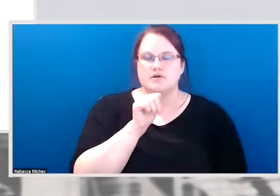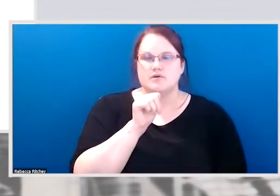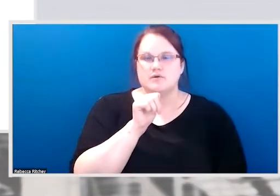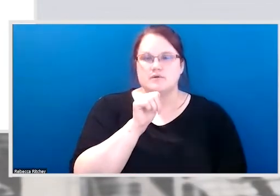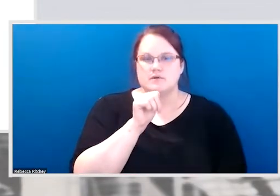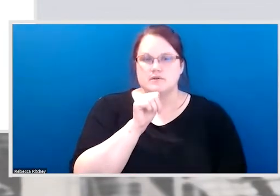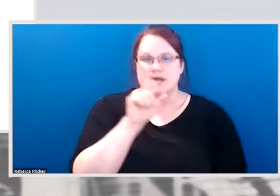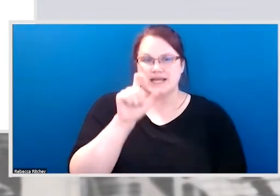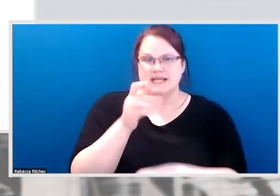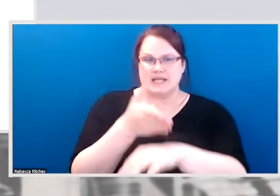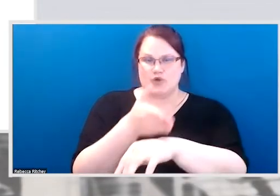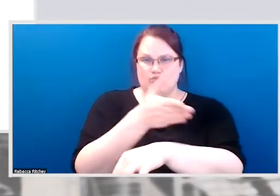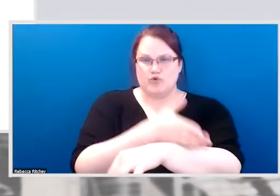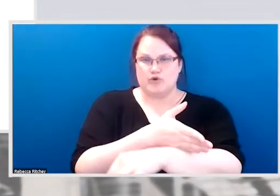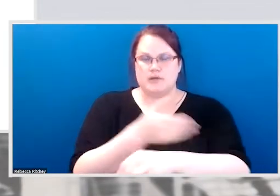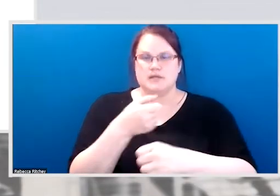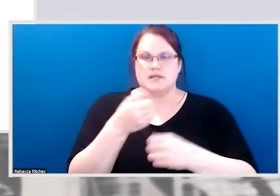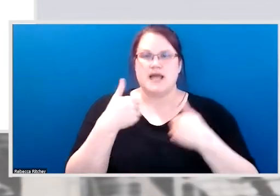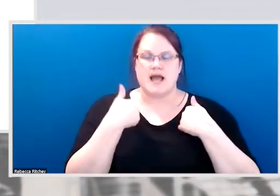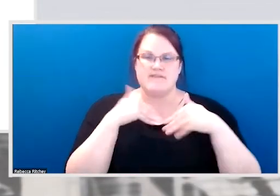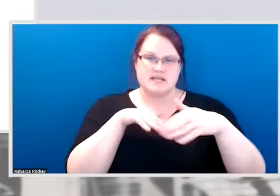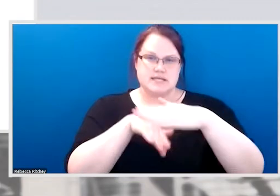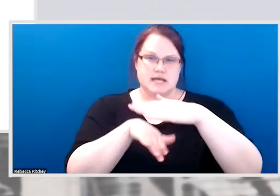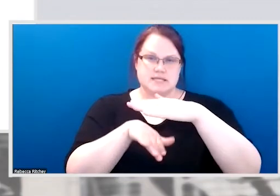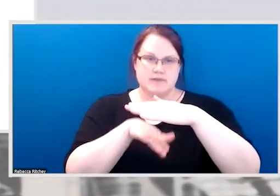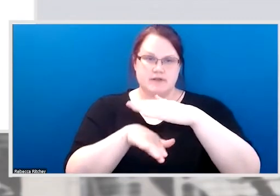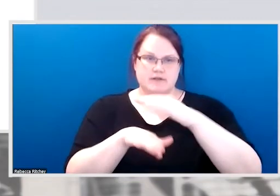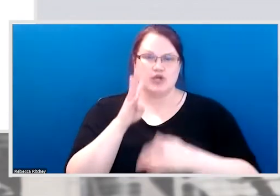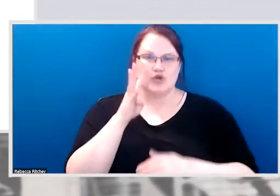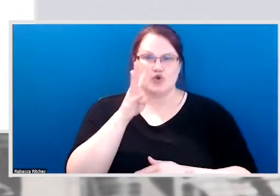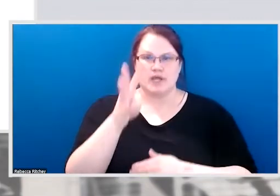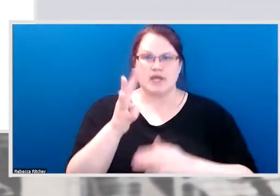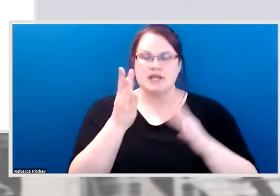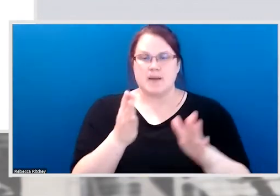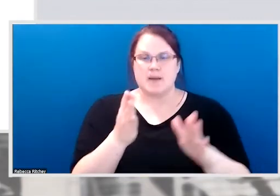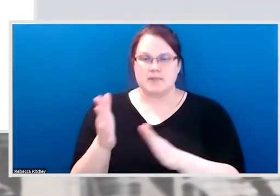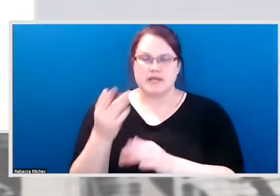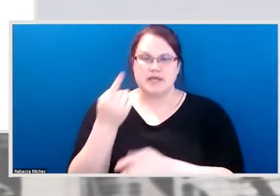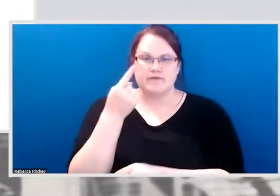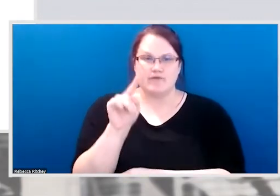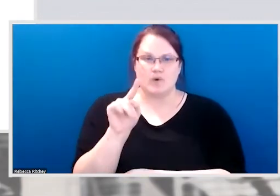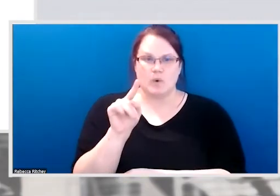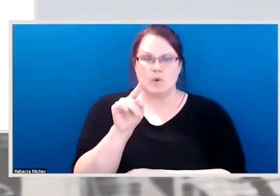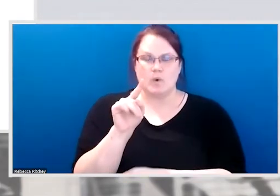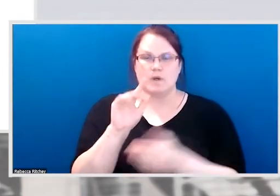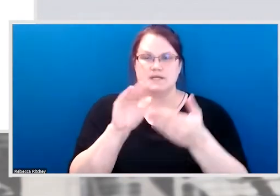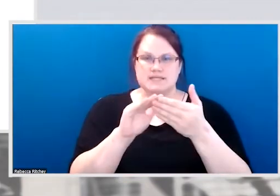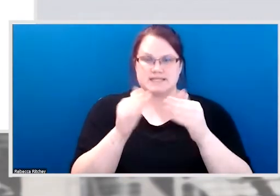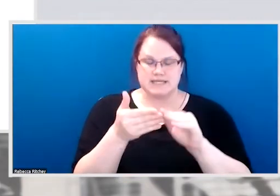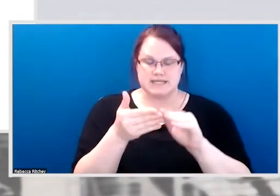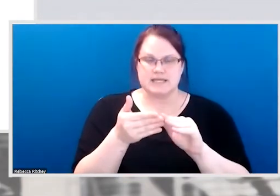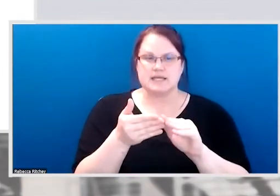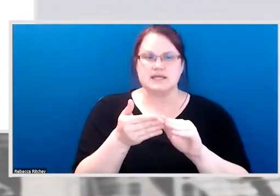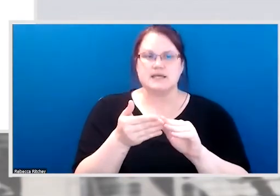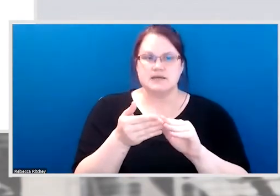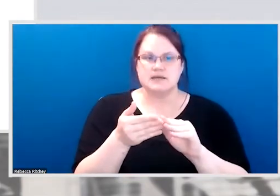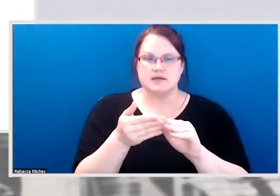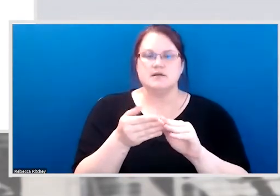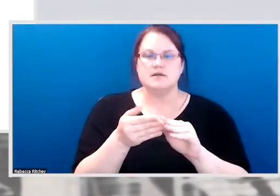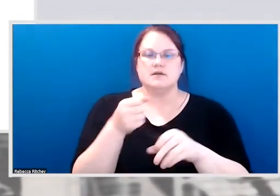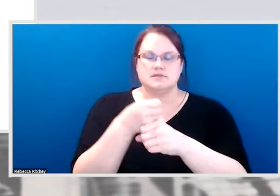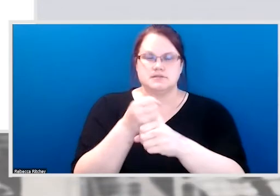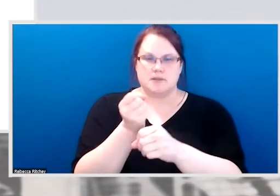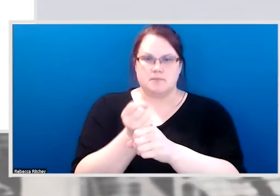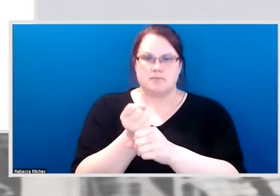need improvements to be made accessible, and then creating a plan for the city to make